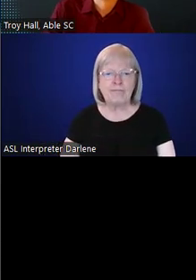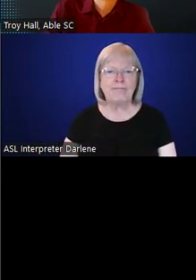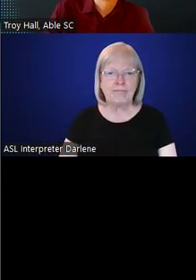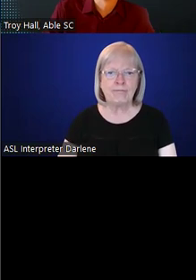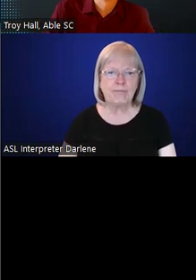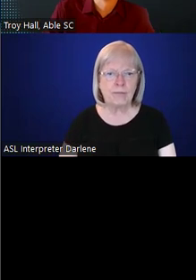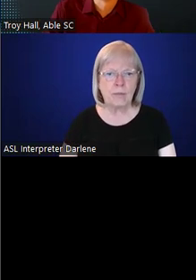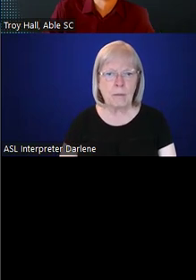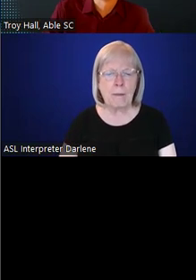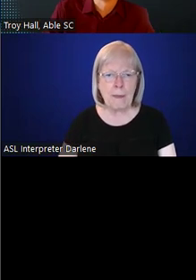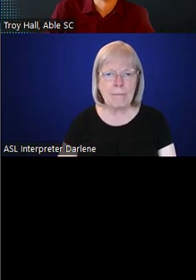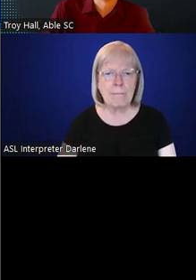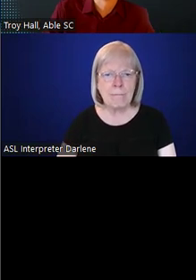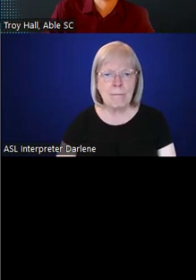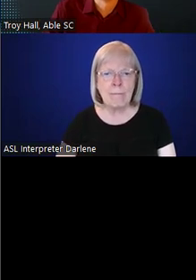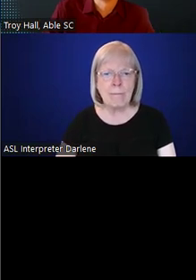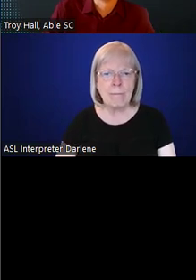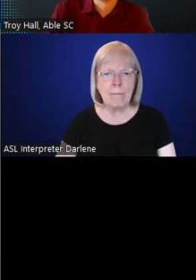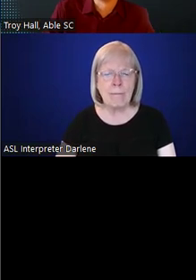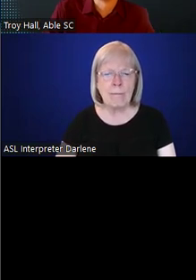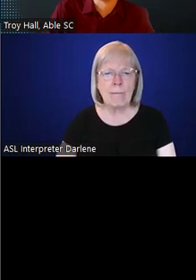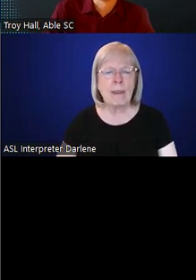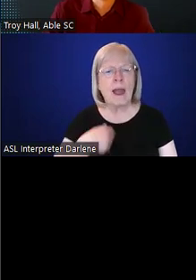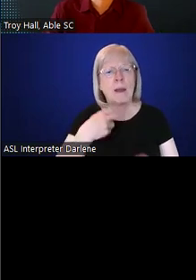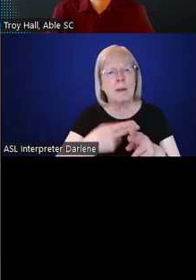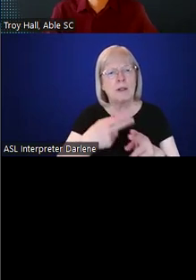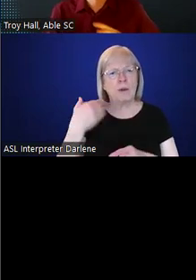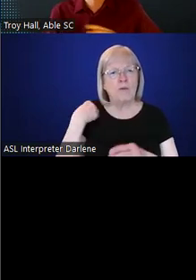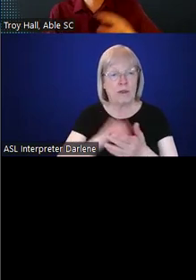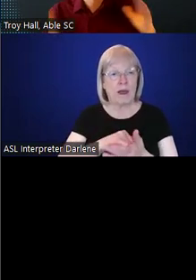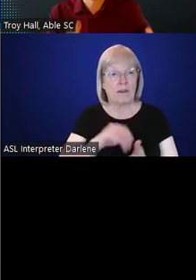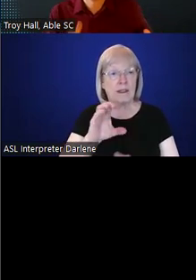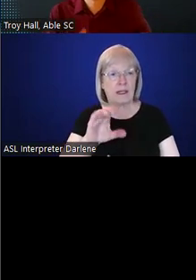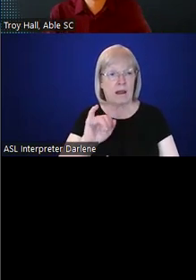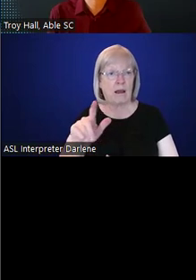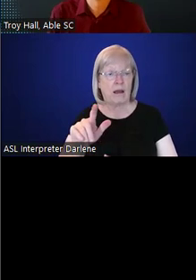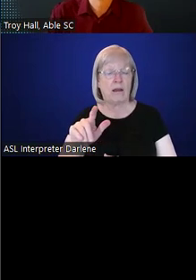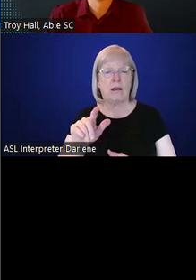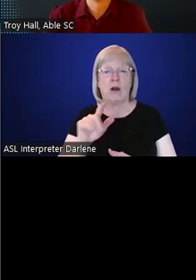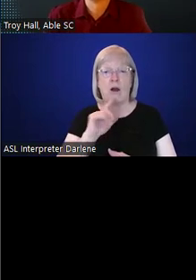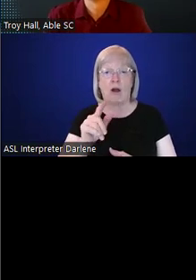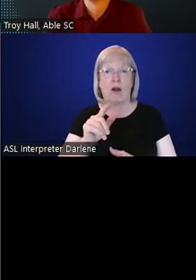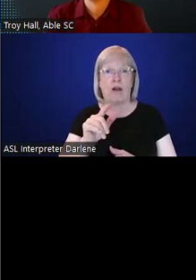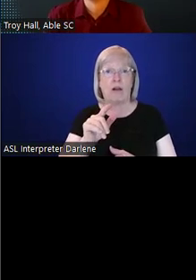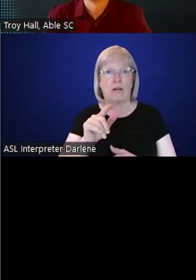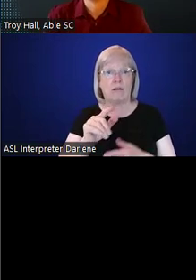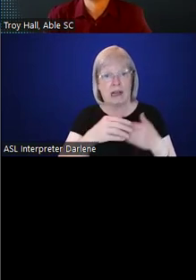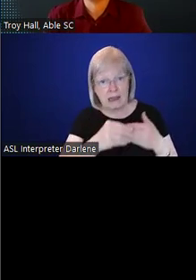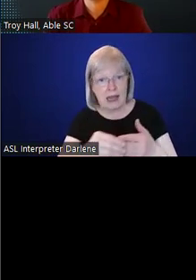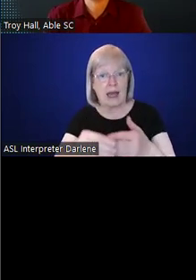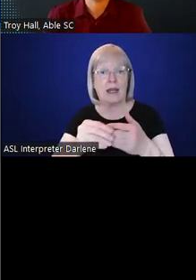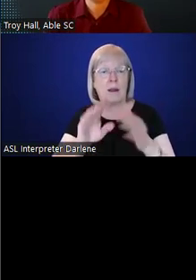I mentioned earlier that Centers for Independent Living are obviously led by people with disabilities.